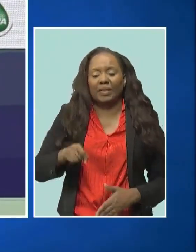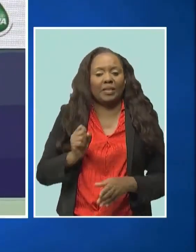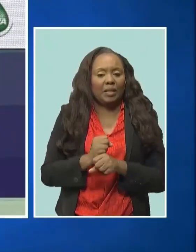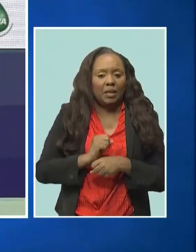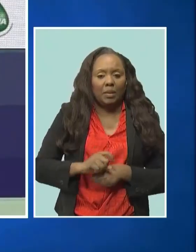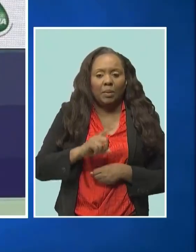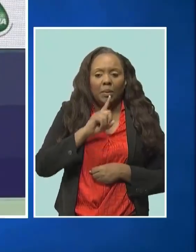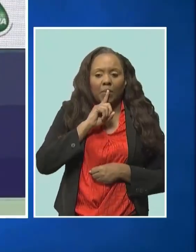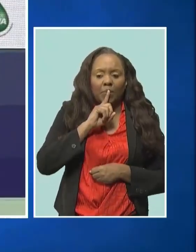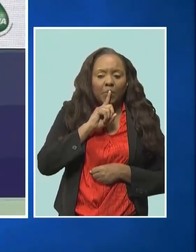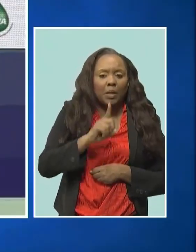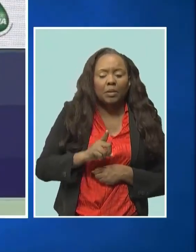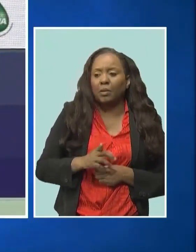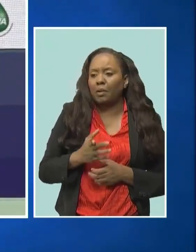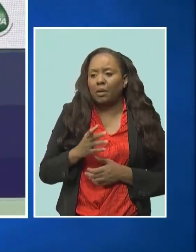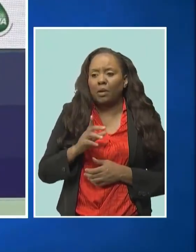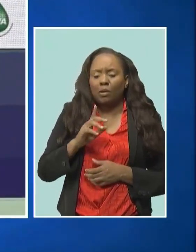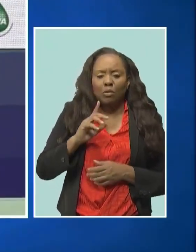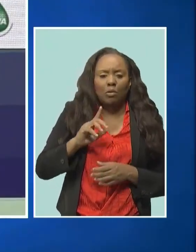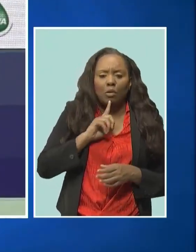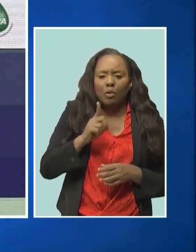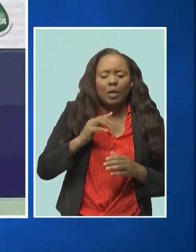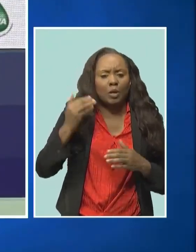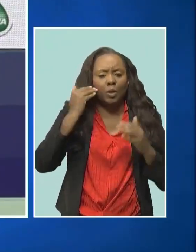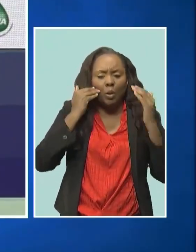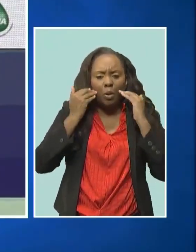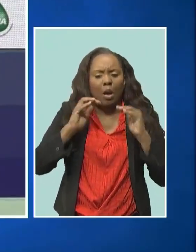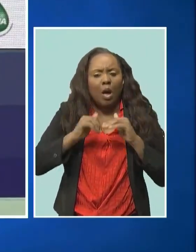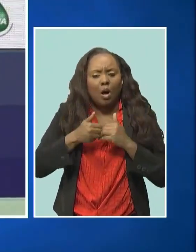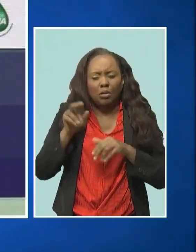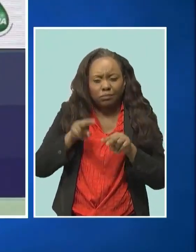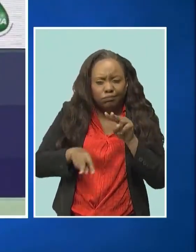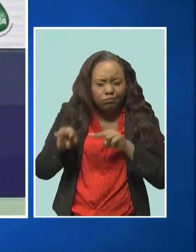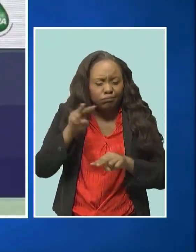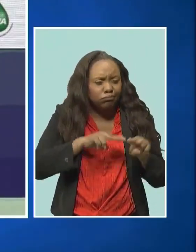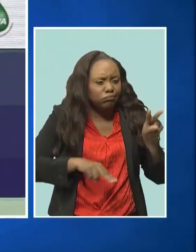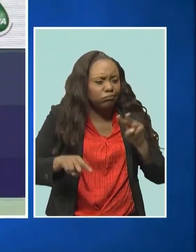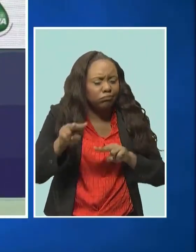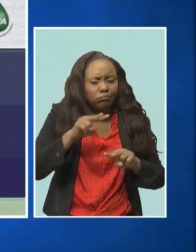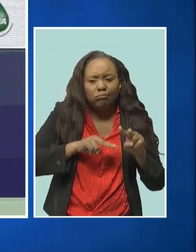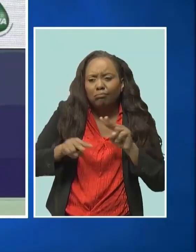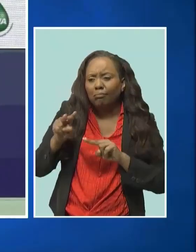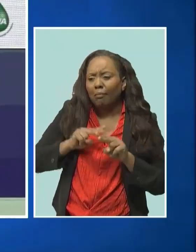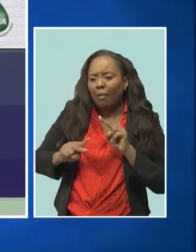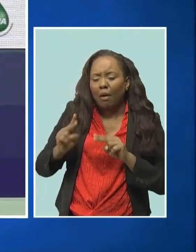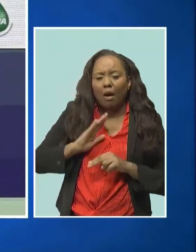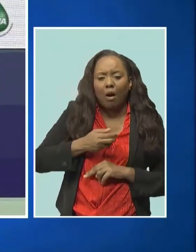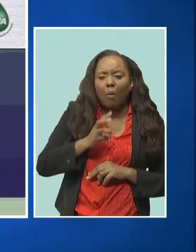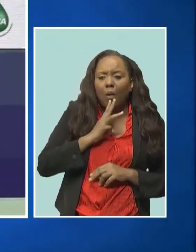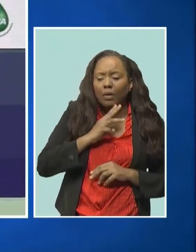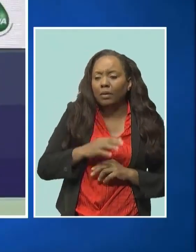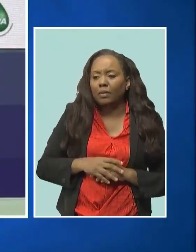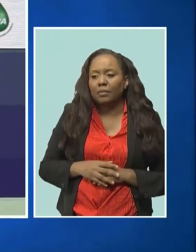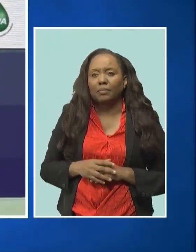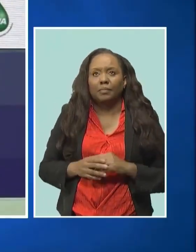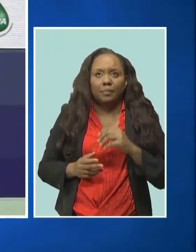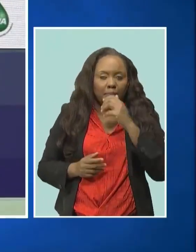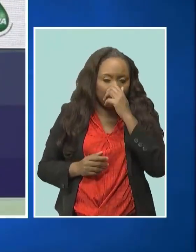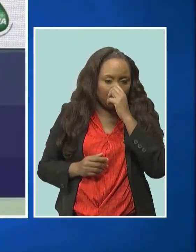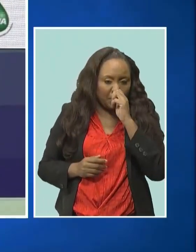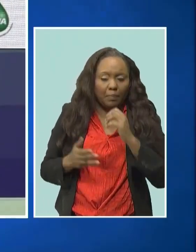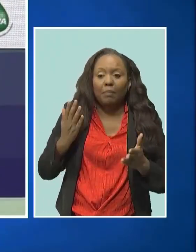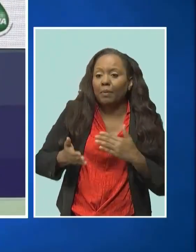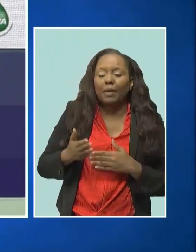has to be a mass-based movement of water monitors. Because whether it is telling the person in the house, you're here, don't leave on